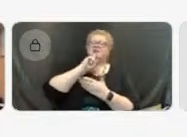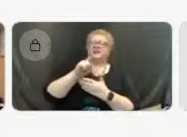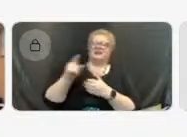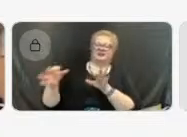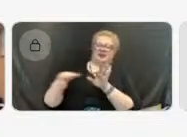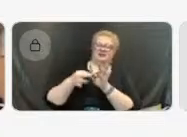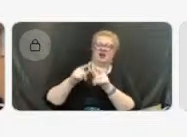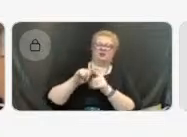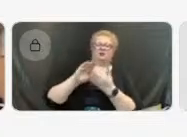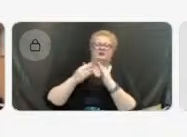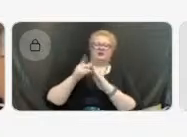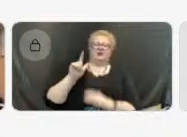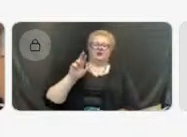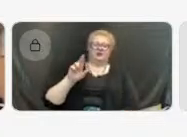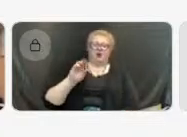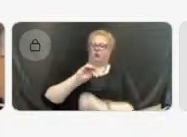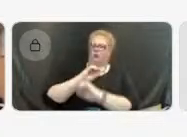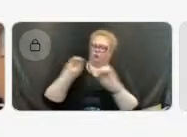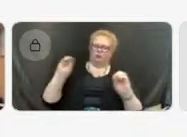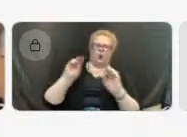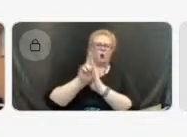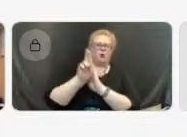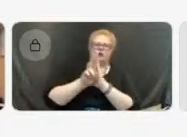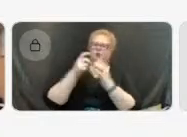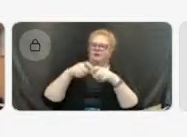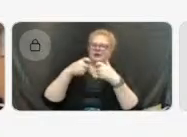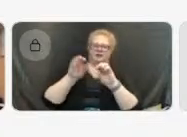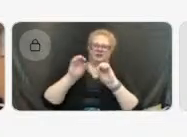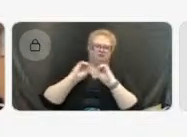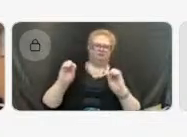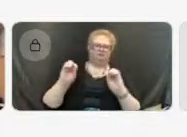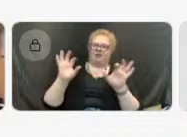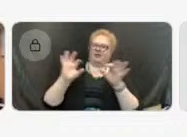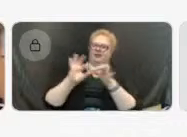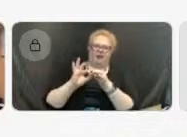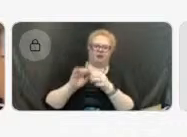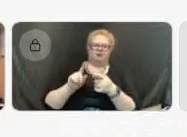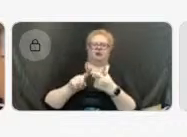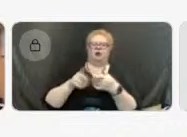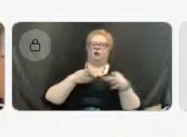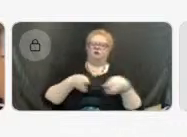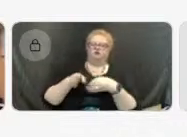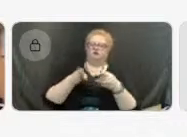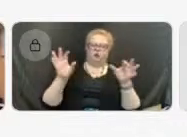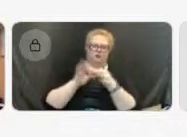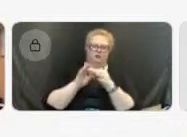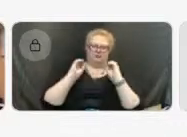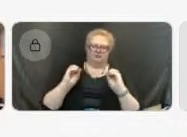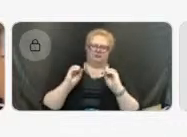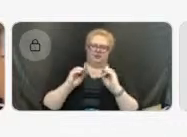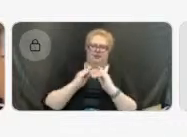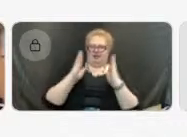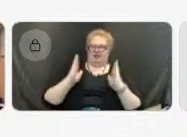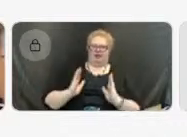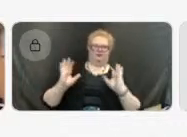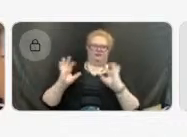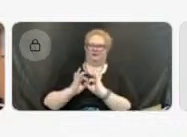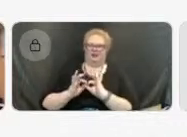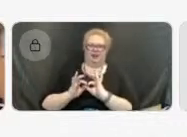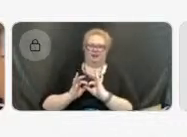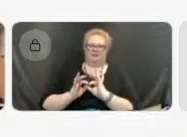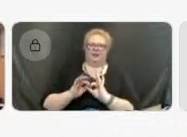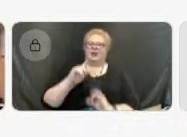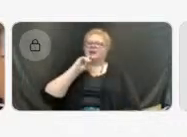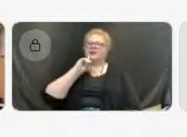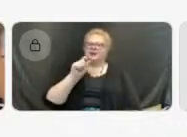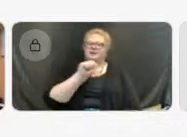is not where utilities connect, it's not where a road connects, or even where houses connect. It is a